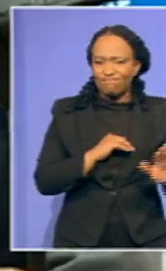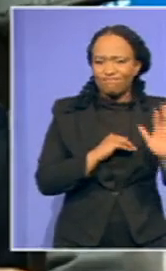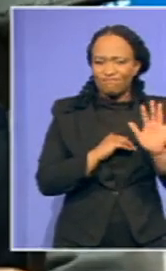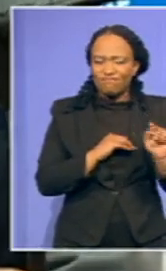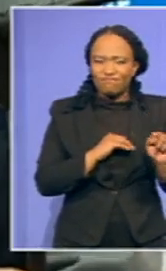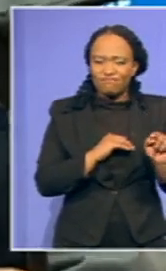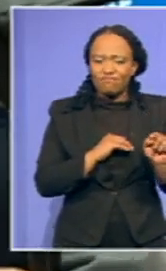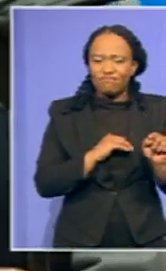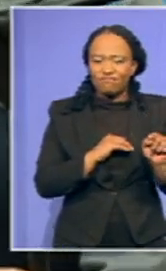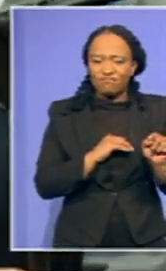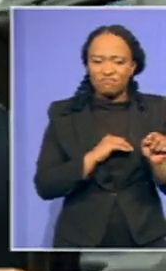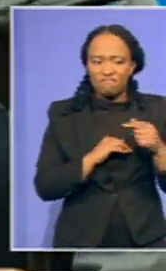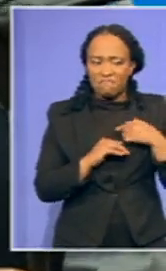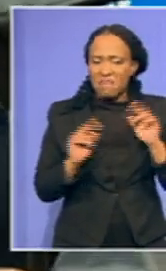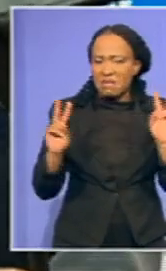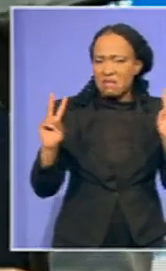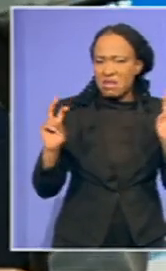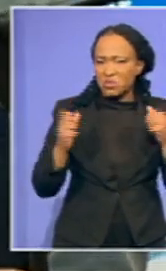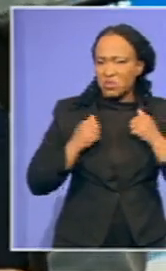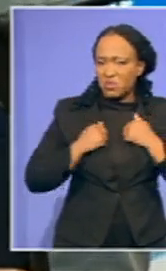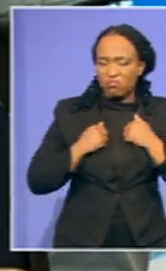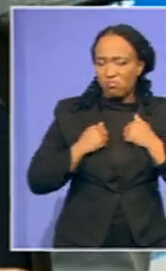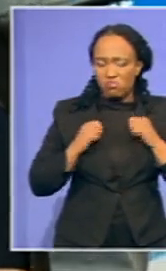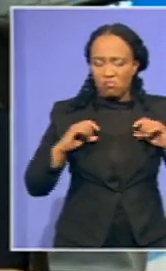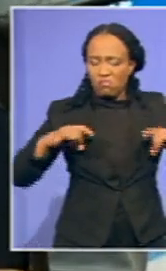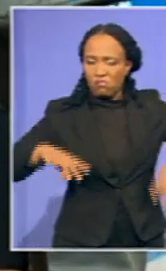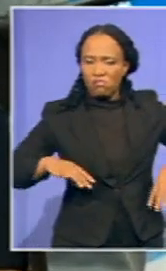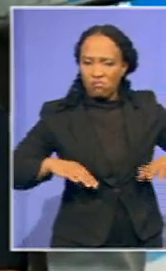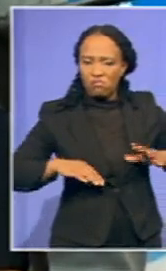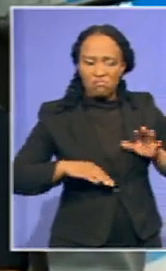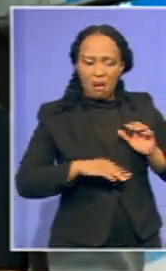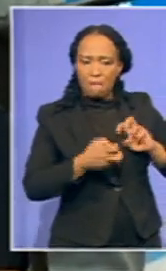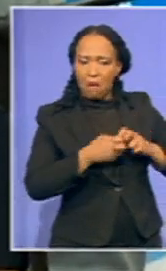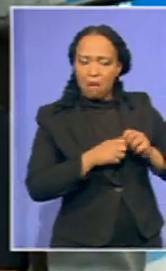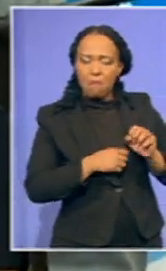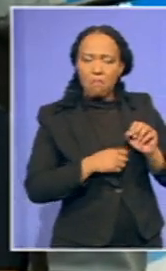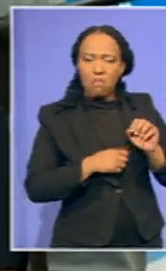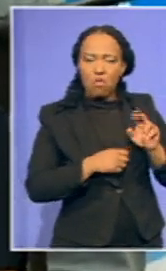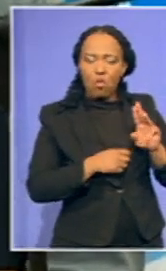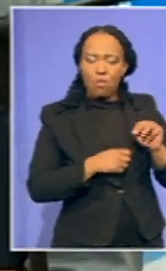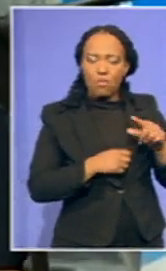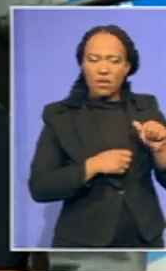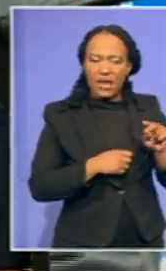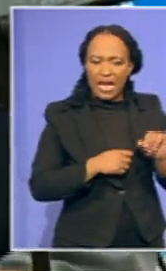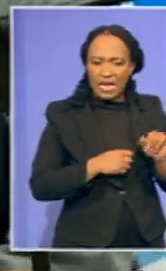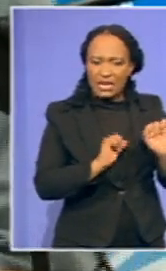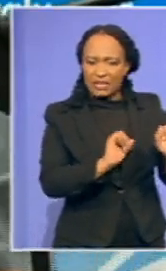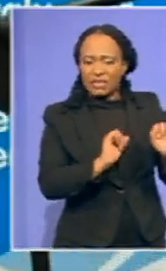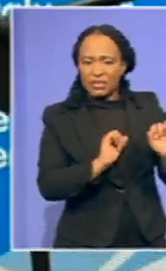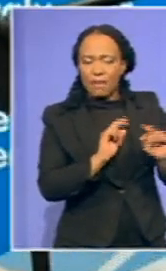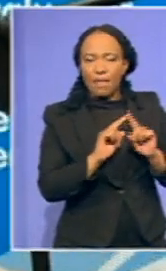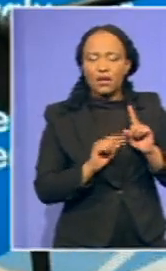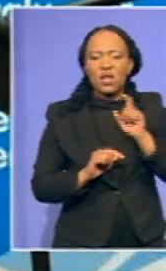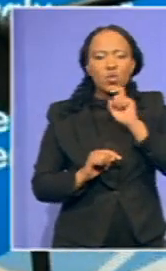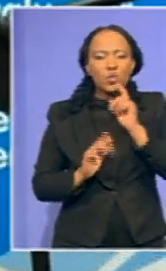said, look, it's not our issue, it's an Umgeni Water problem, and we keep hearing back and forth. But ultimately, to the end user, they don't really